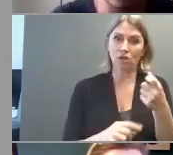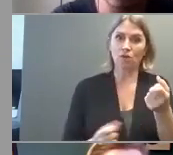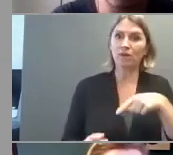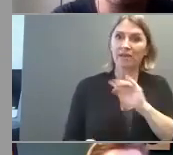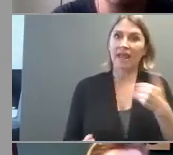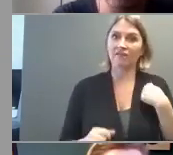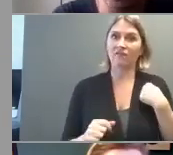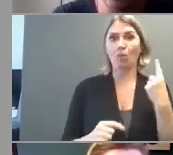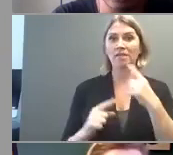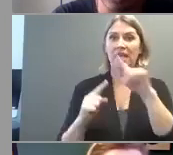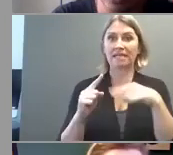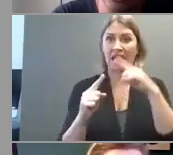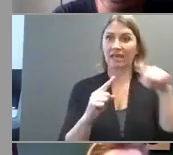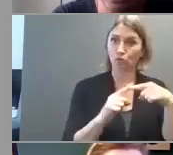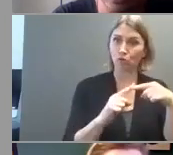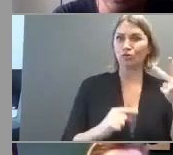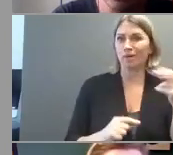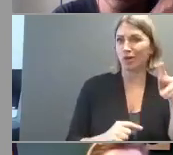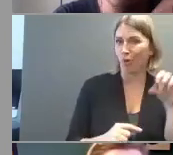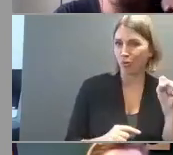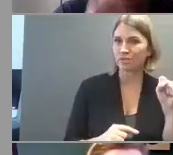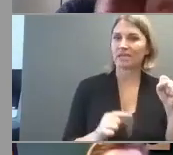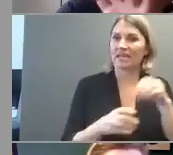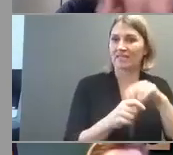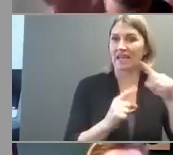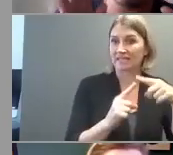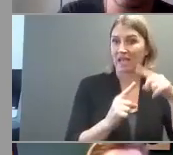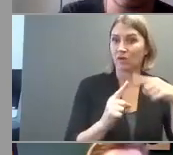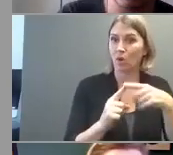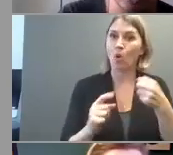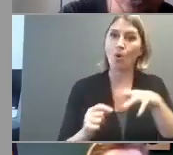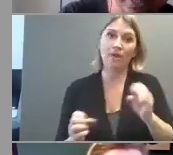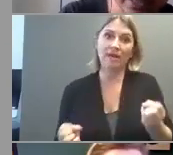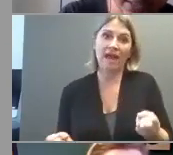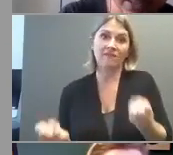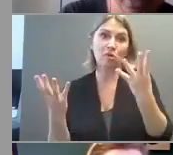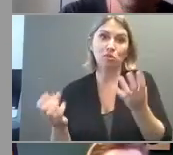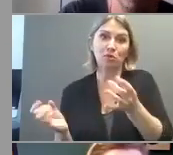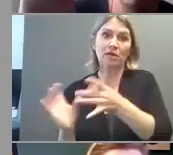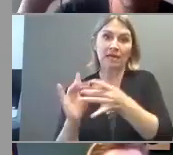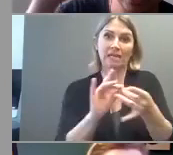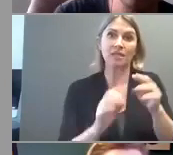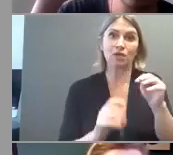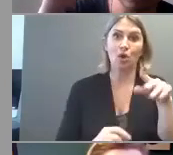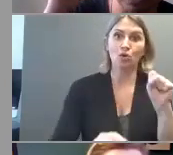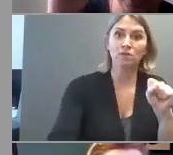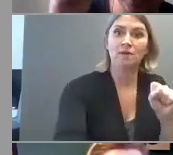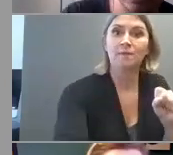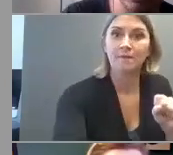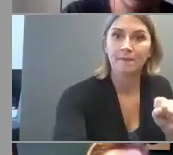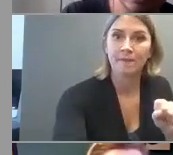of nodes, or maybe 3 nodes all connected in a cycle, or we can have multiple connected nodes as this, but we have